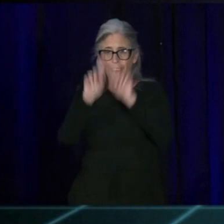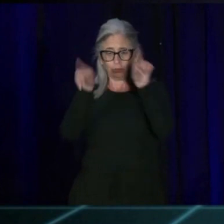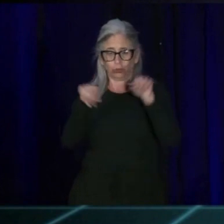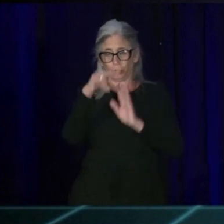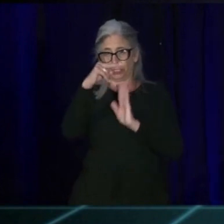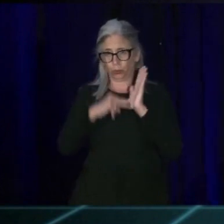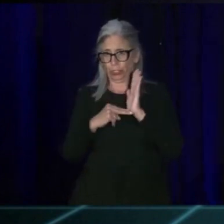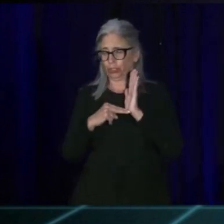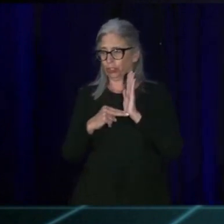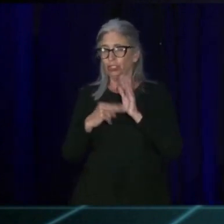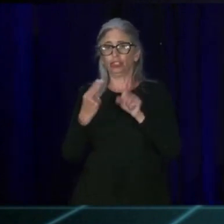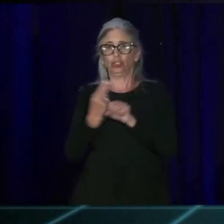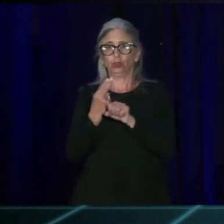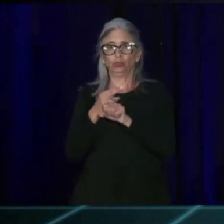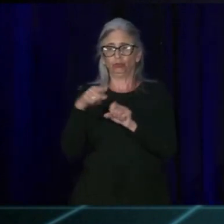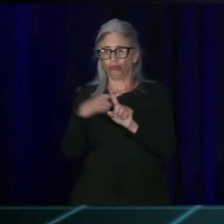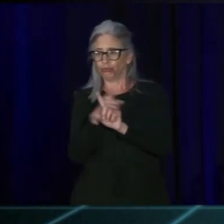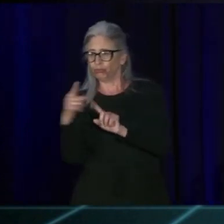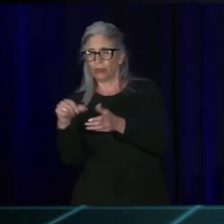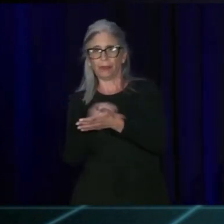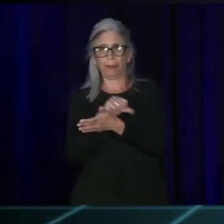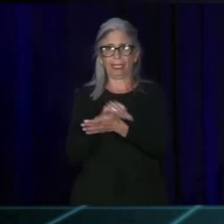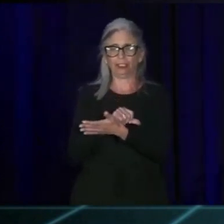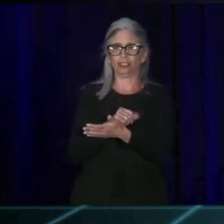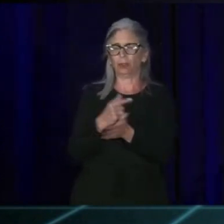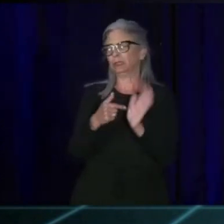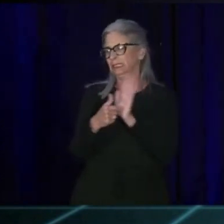to navigate the page. Let's see what that might look like.